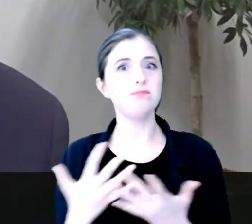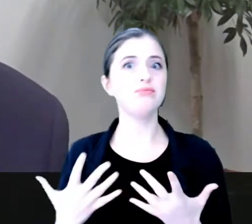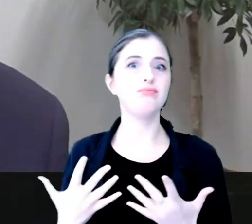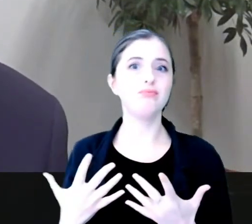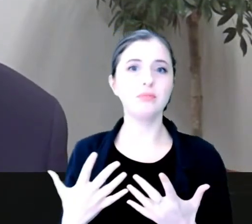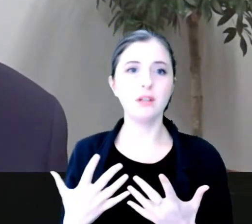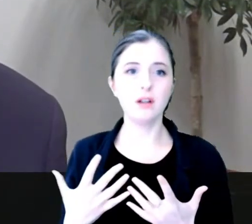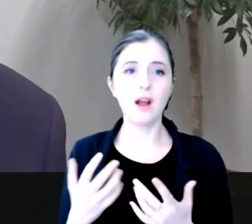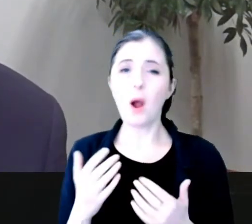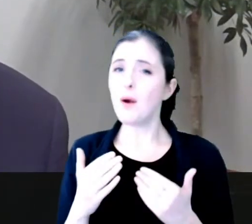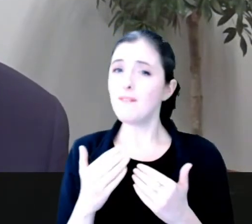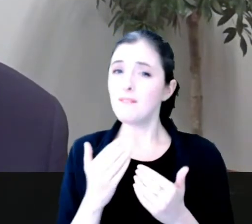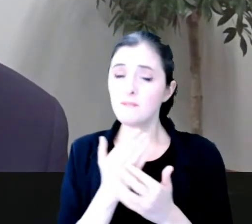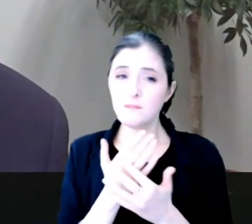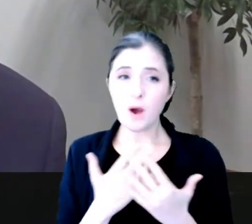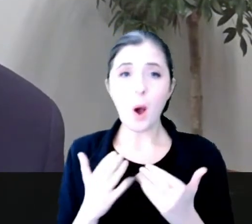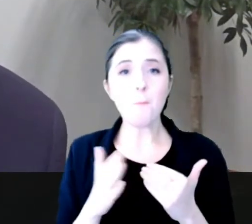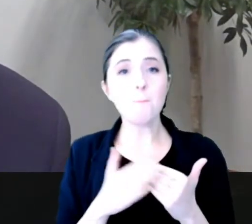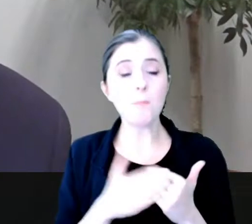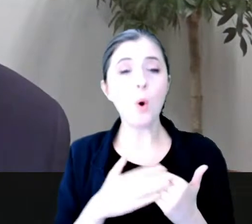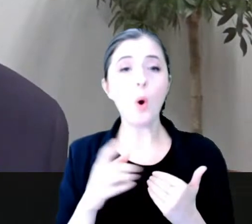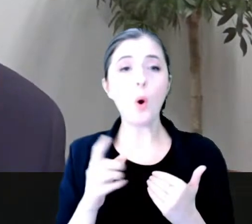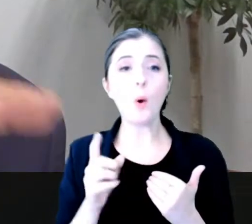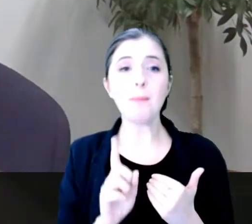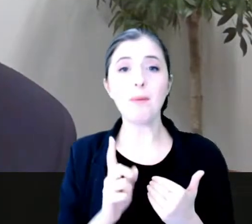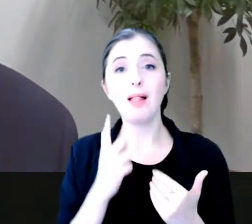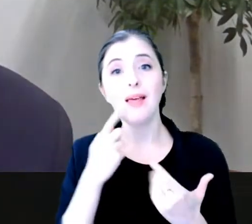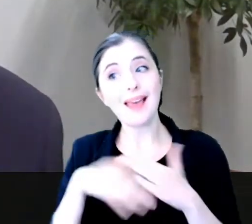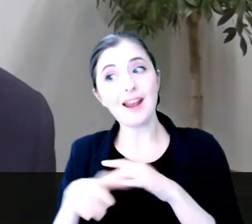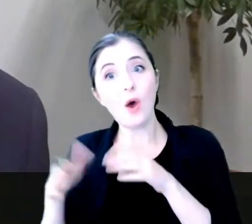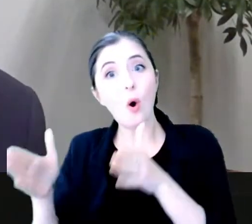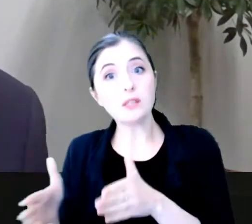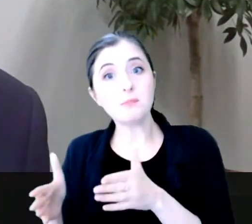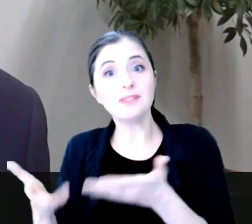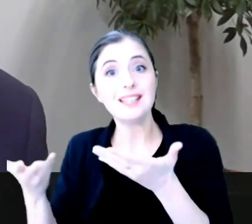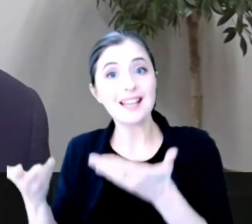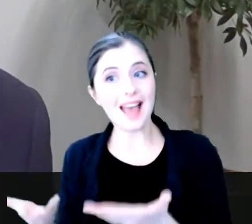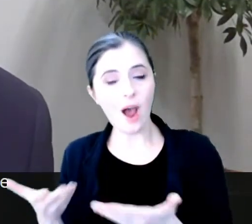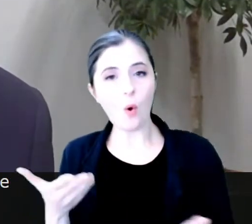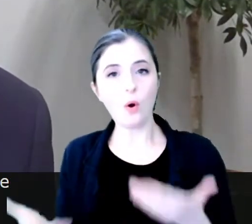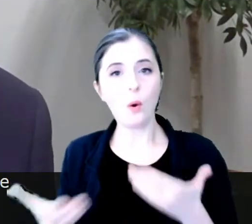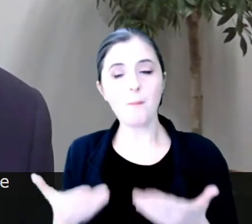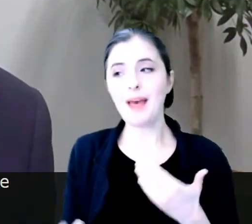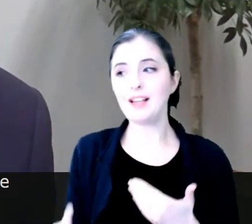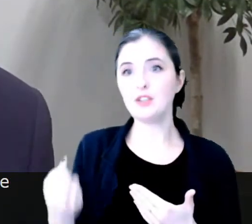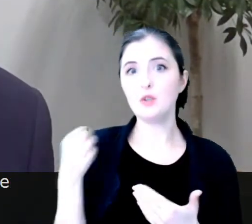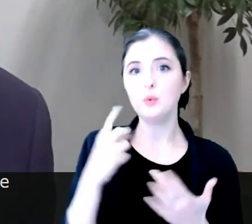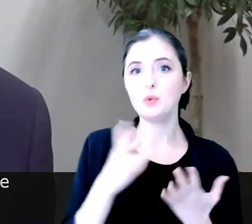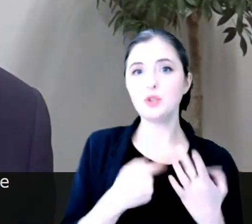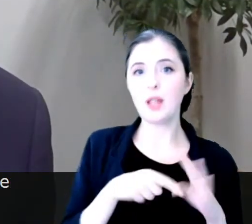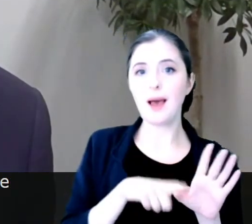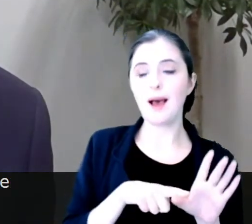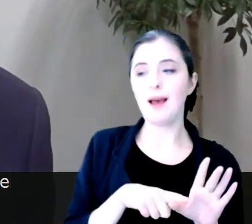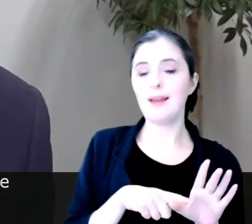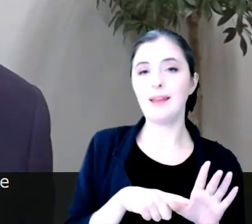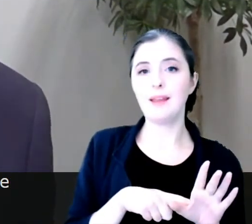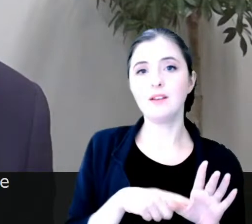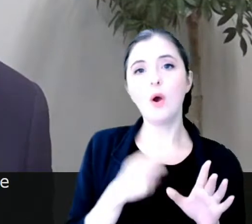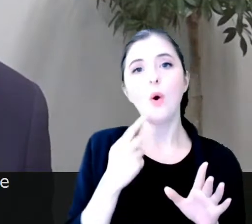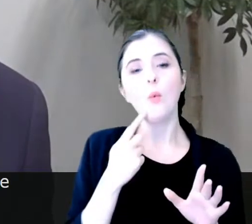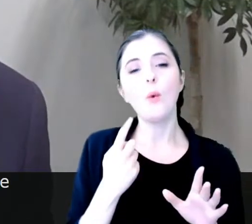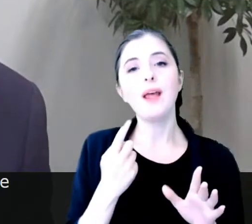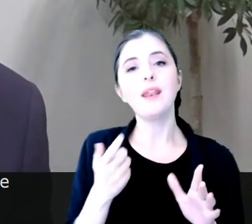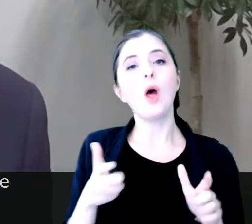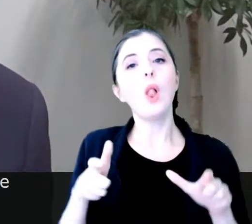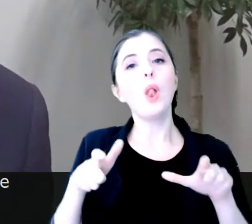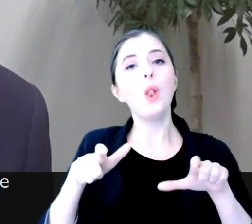far, far, far more people in hospitals now than in July when the lockdown was being eased, and